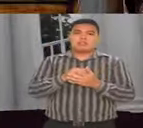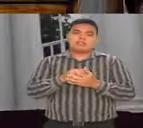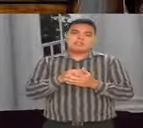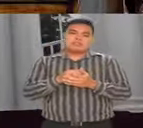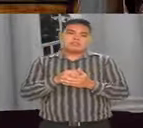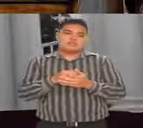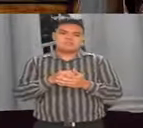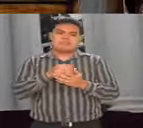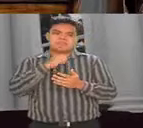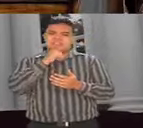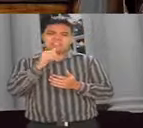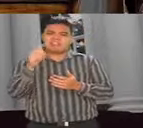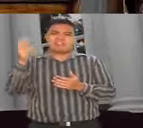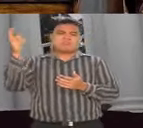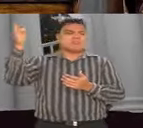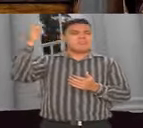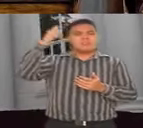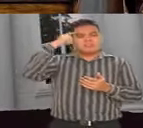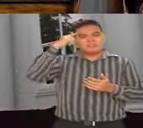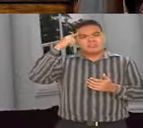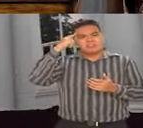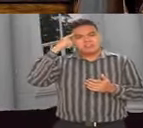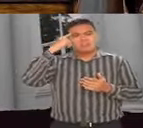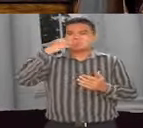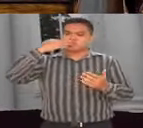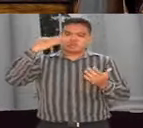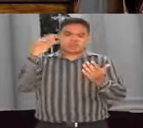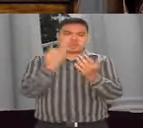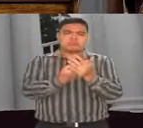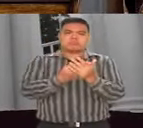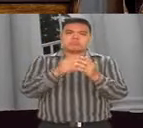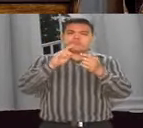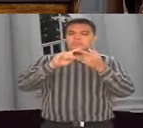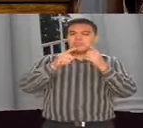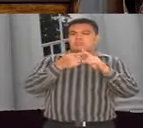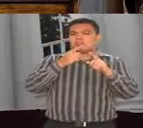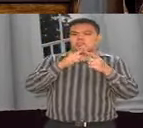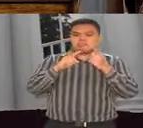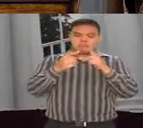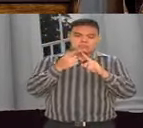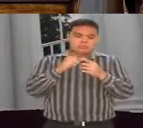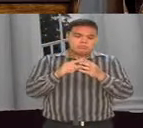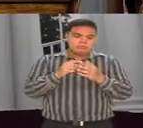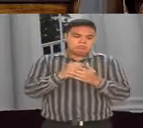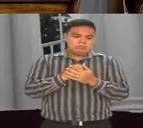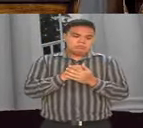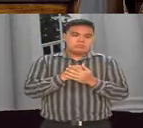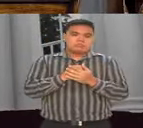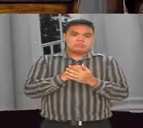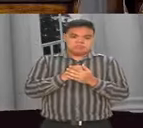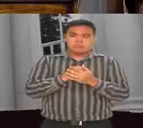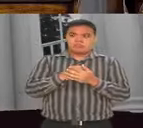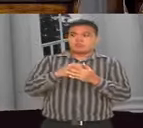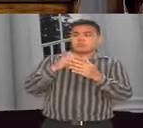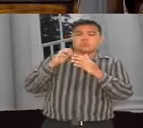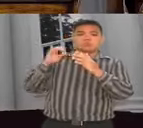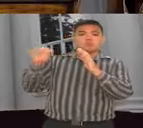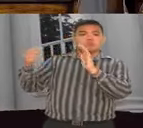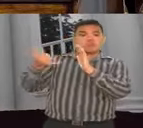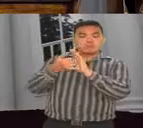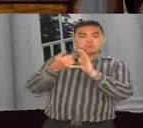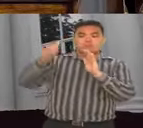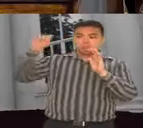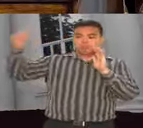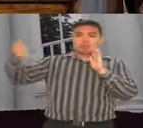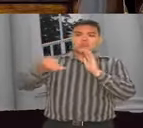it just wouldn't register in my mind. He was a good friend. When you appeal pa gyud siya sa World Missions